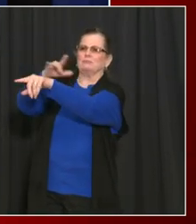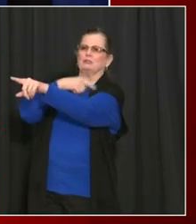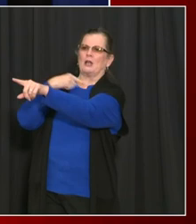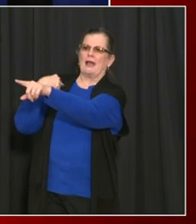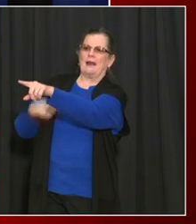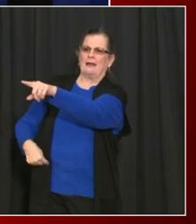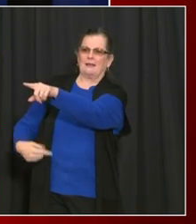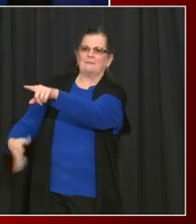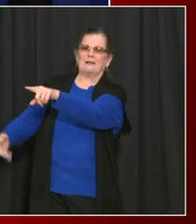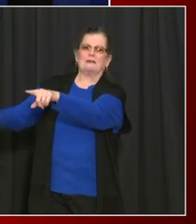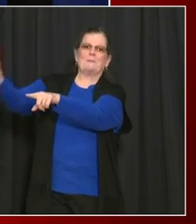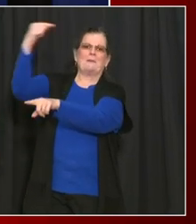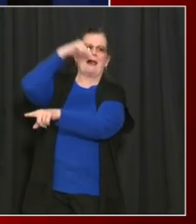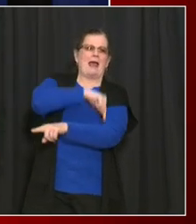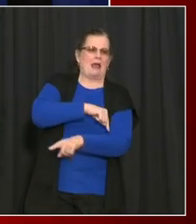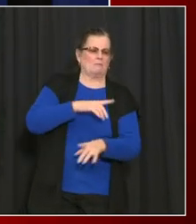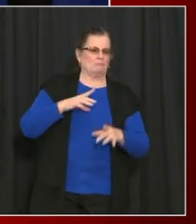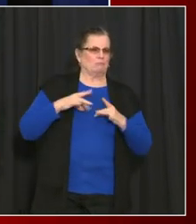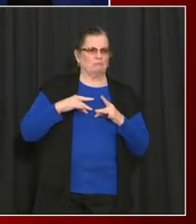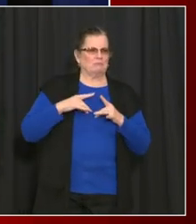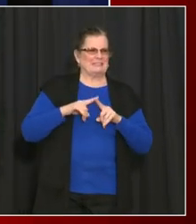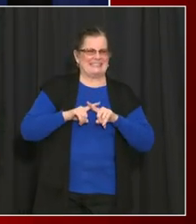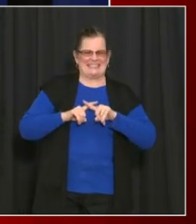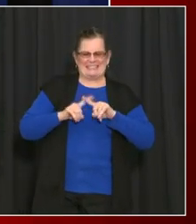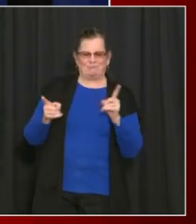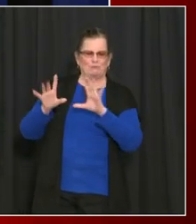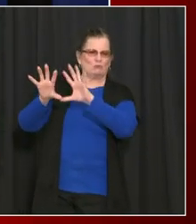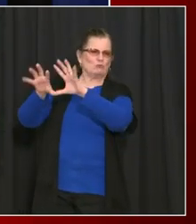very different group of people, very targeted